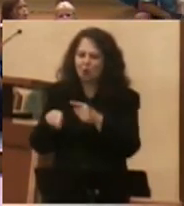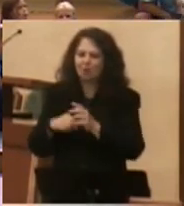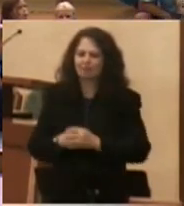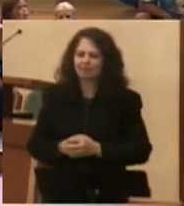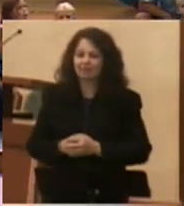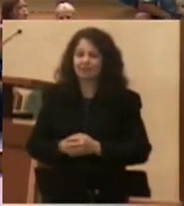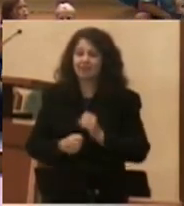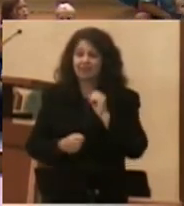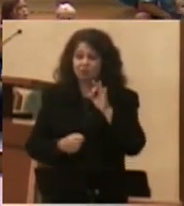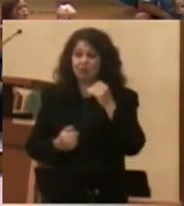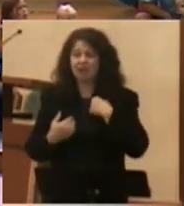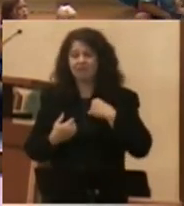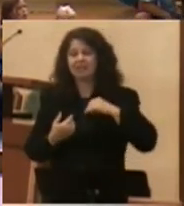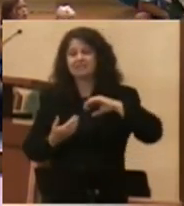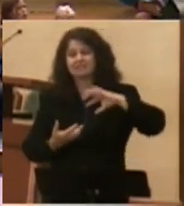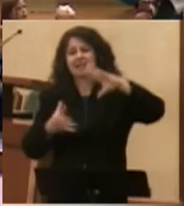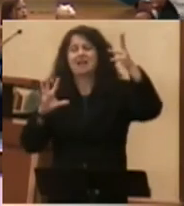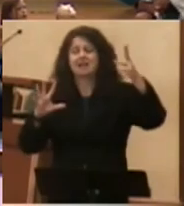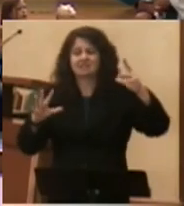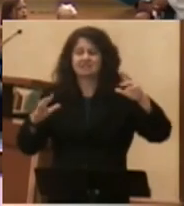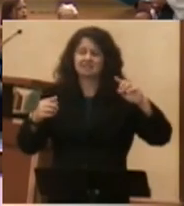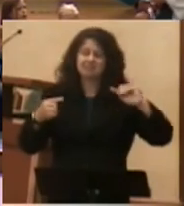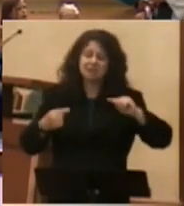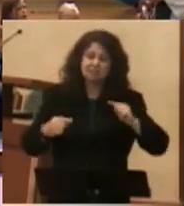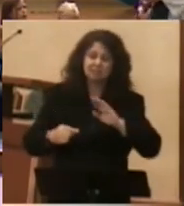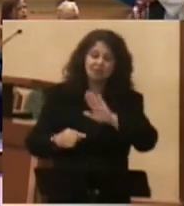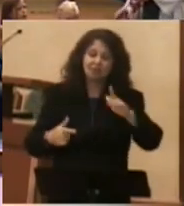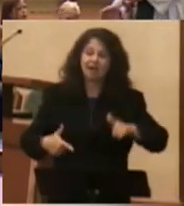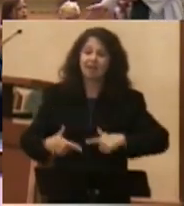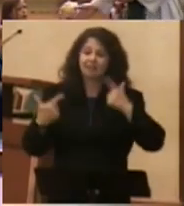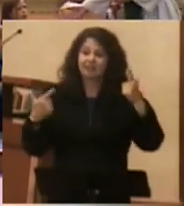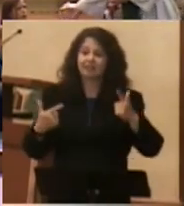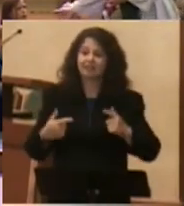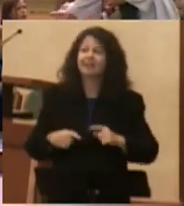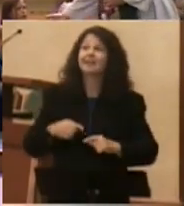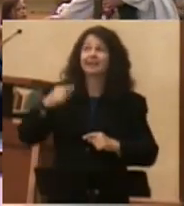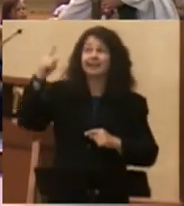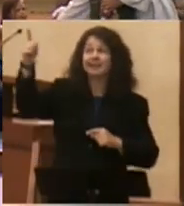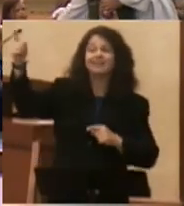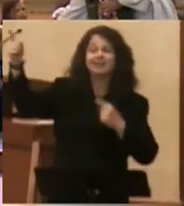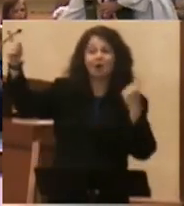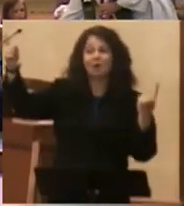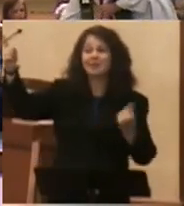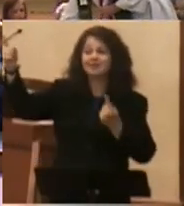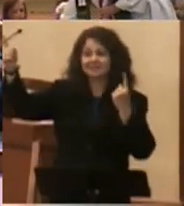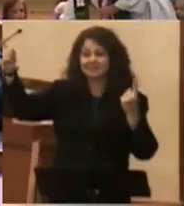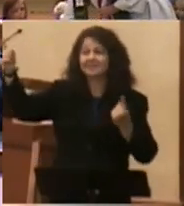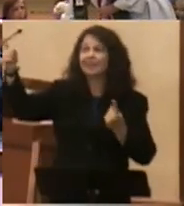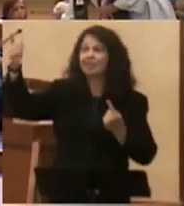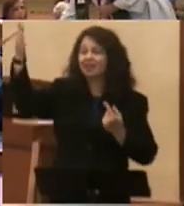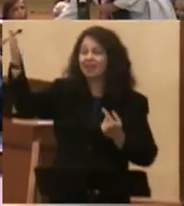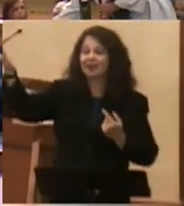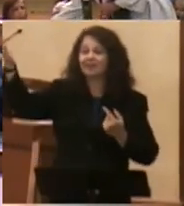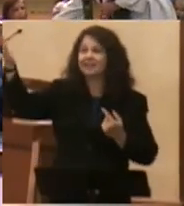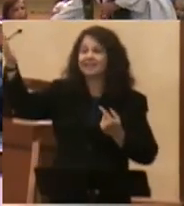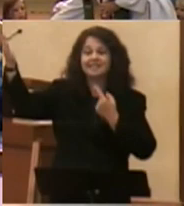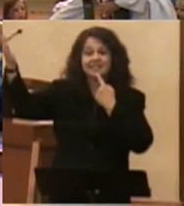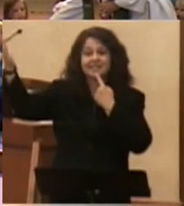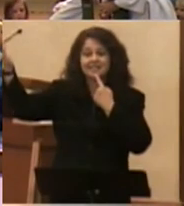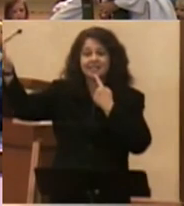is a Jesus who always has promised to put out his hand and say, "Have no